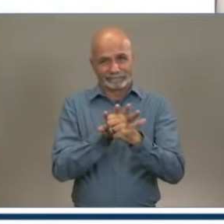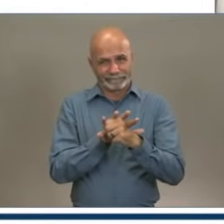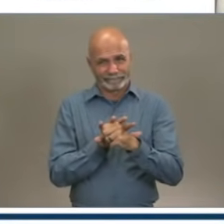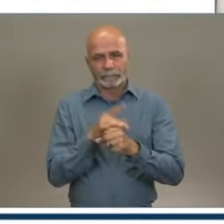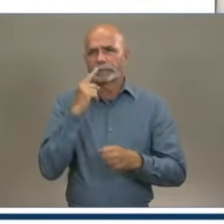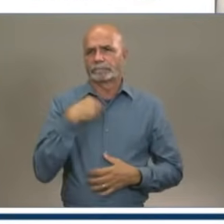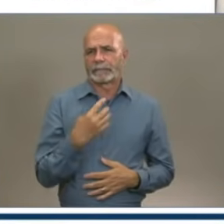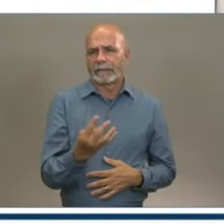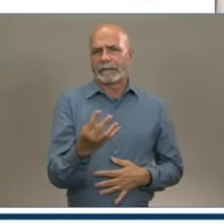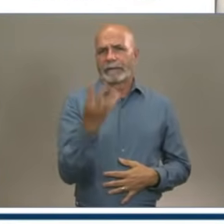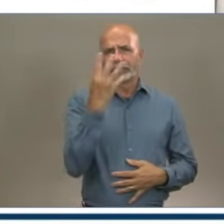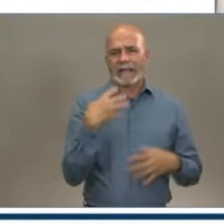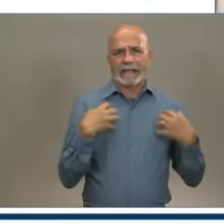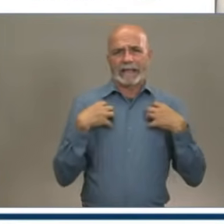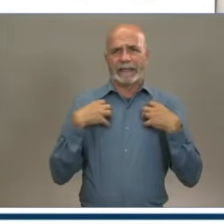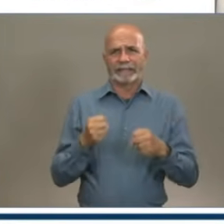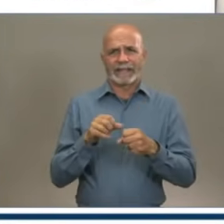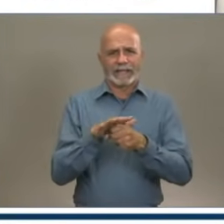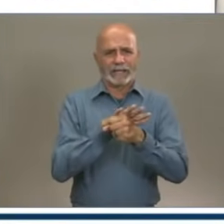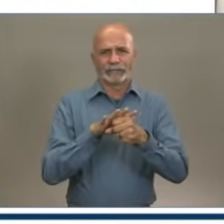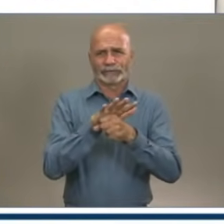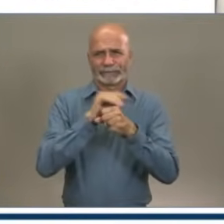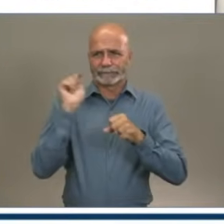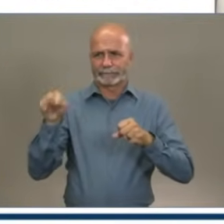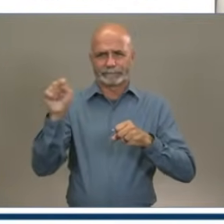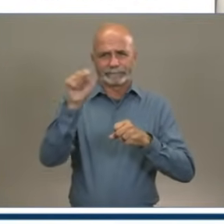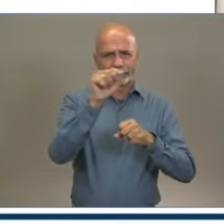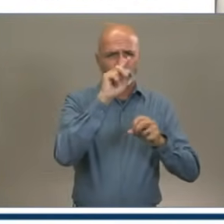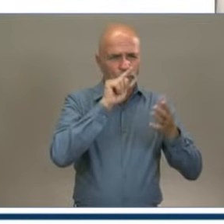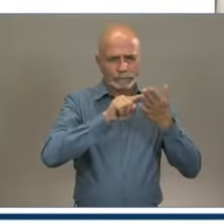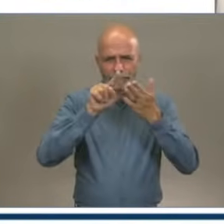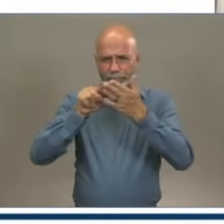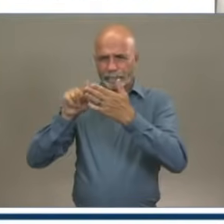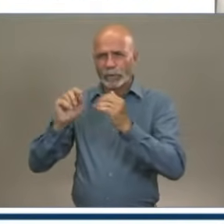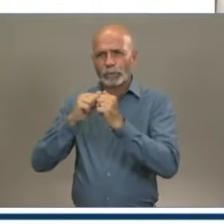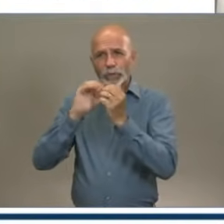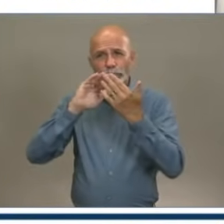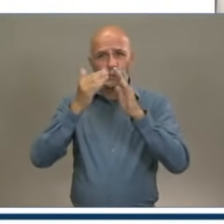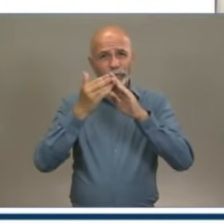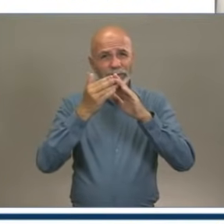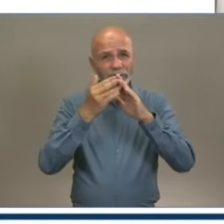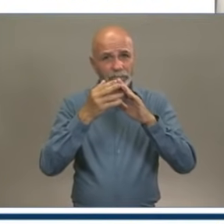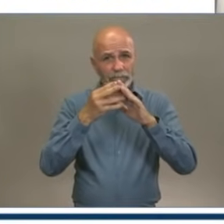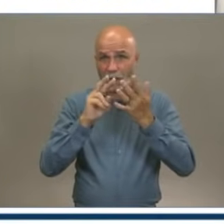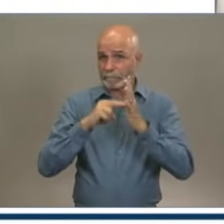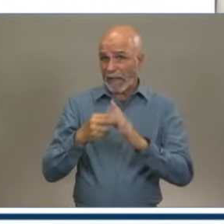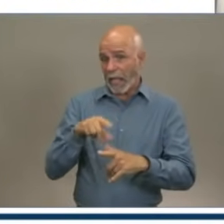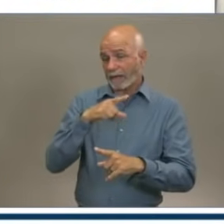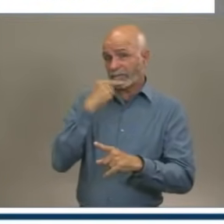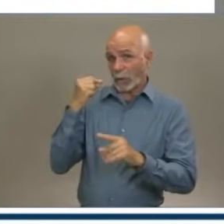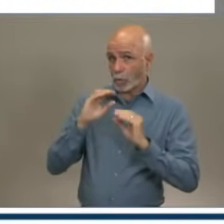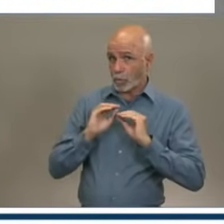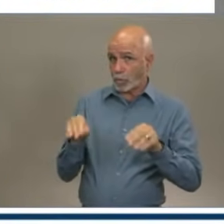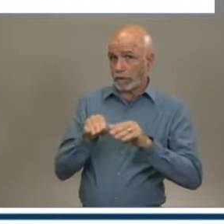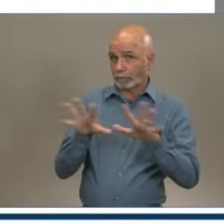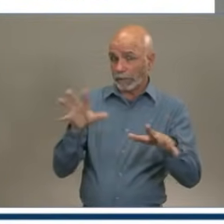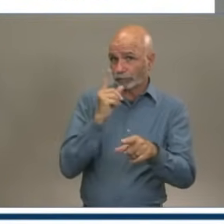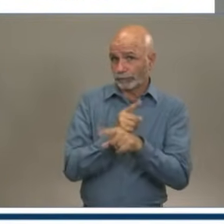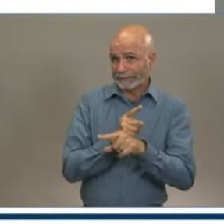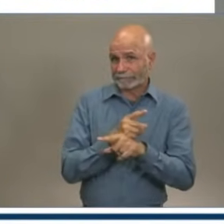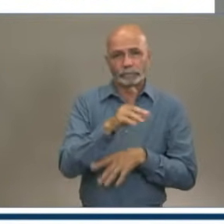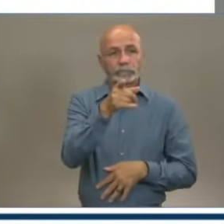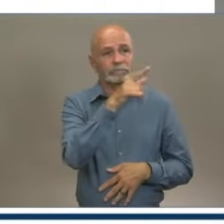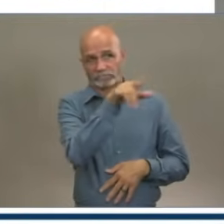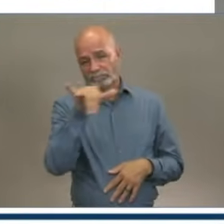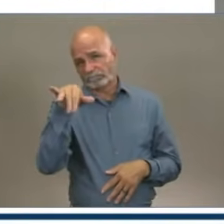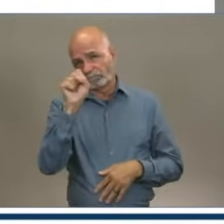community spread. So does that mean we're no longer seeing community spread in the Halifax area? Exactly. We're now at a space where